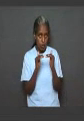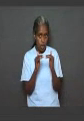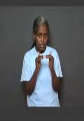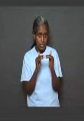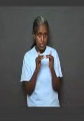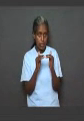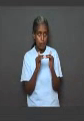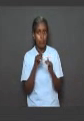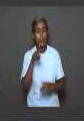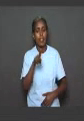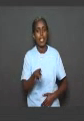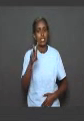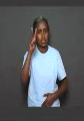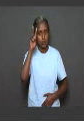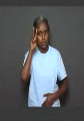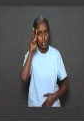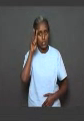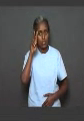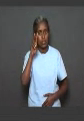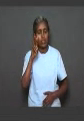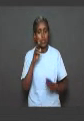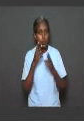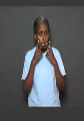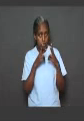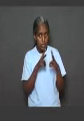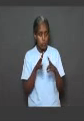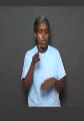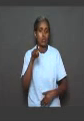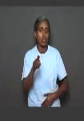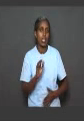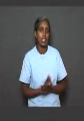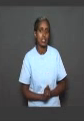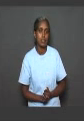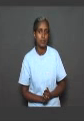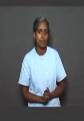equals x squared with respect to x.